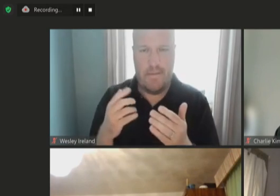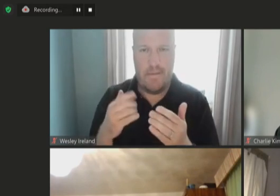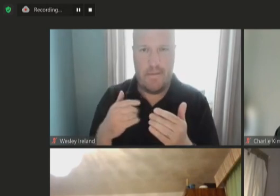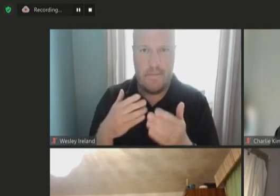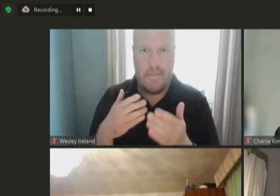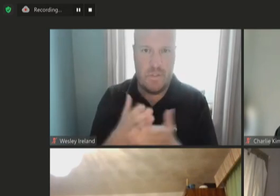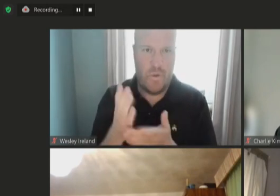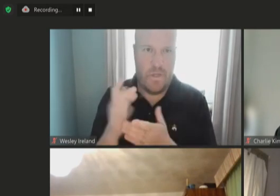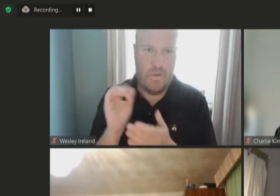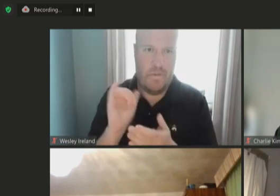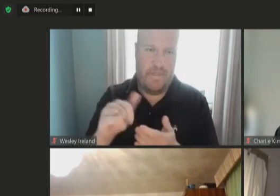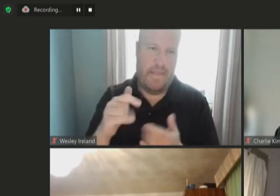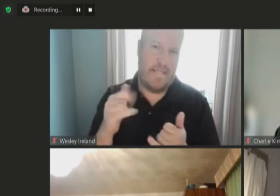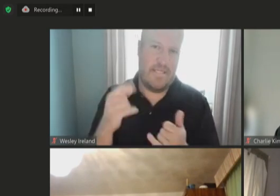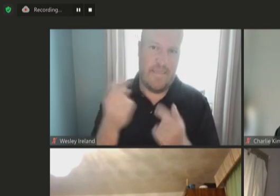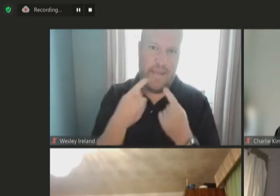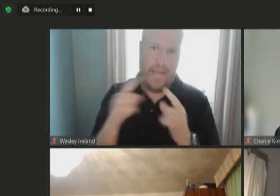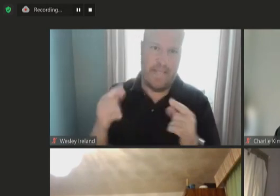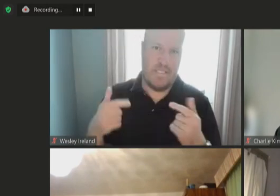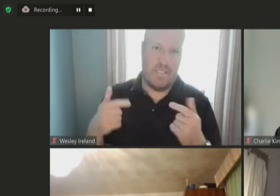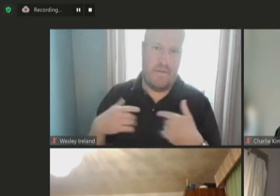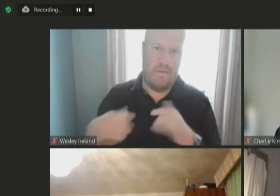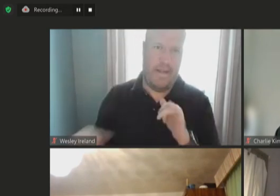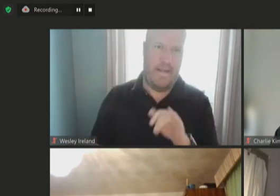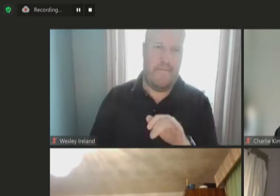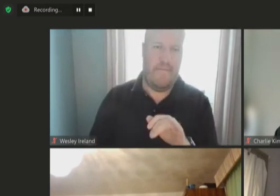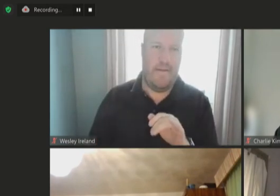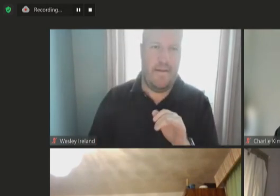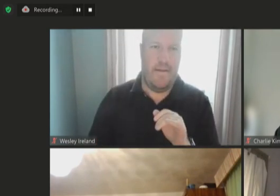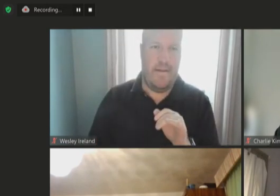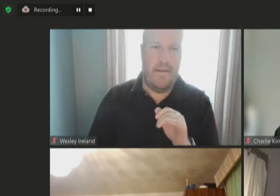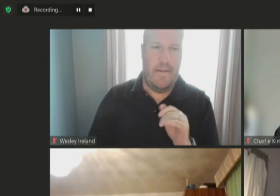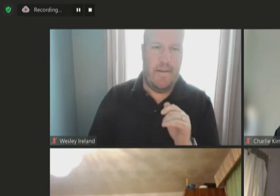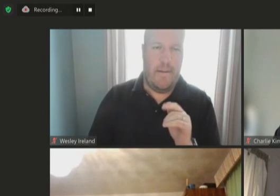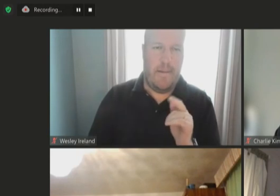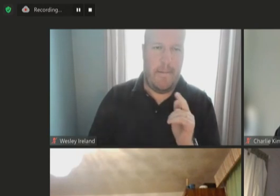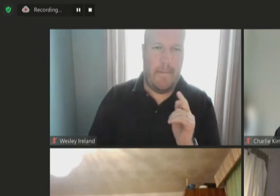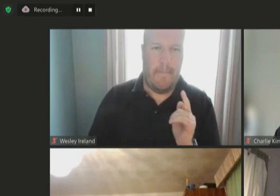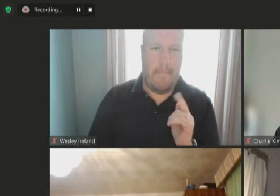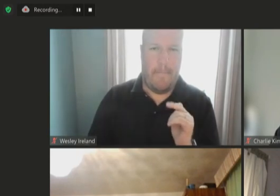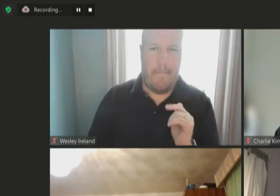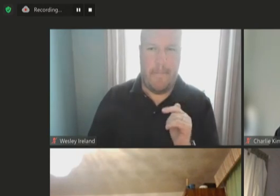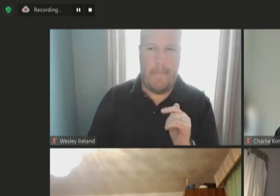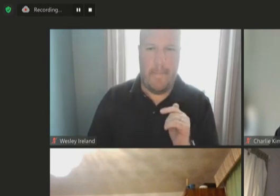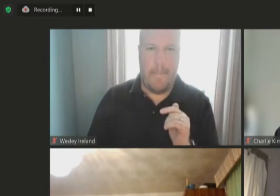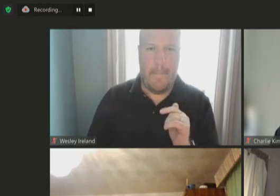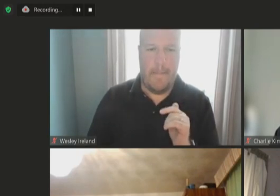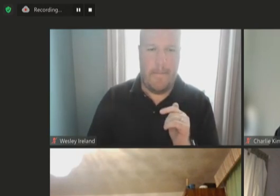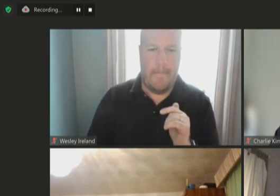And I wanted to see if that would be all right with everyone.